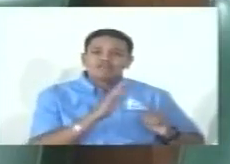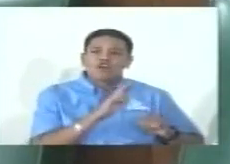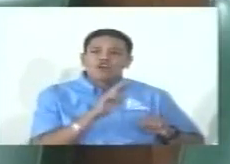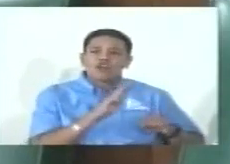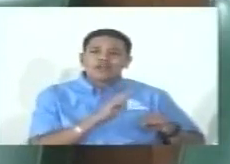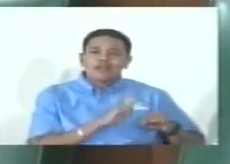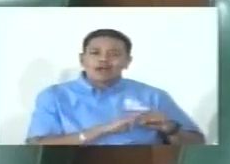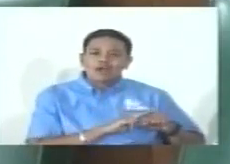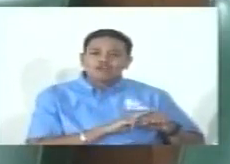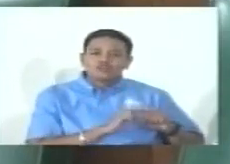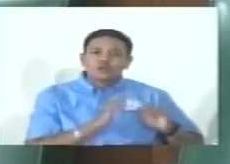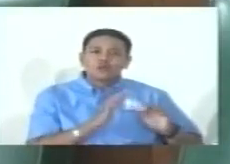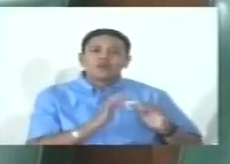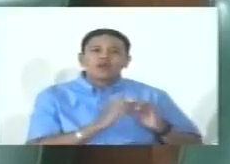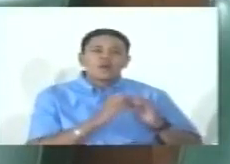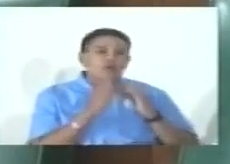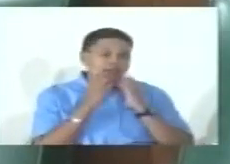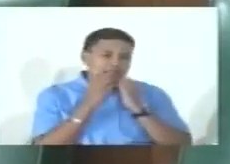of caring.